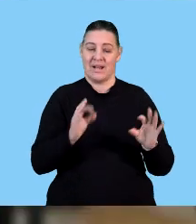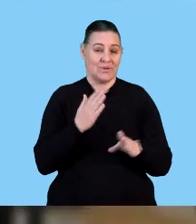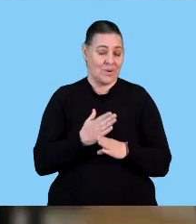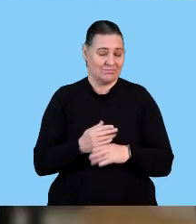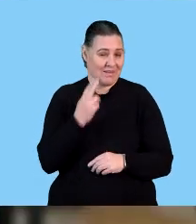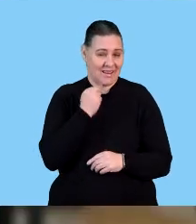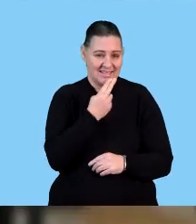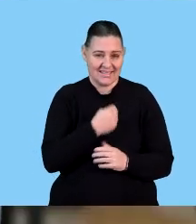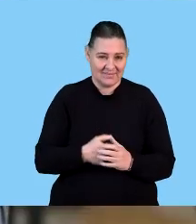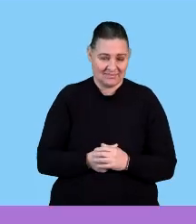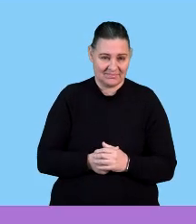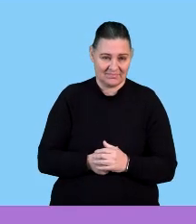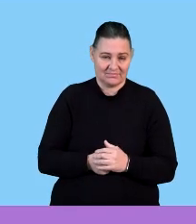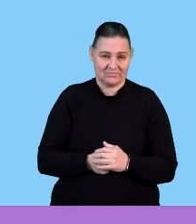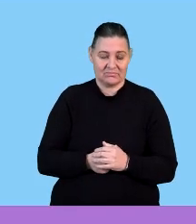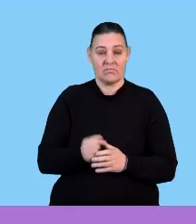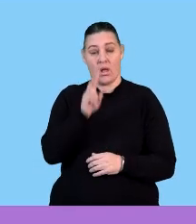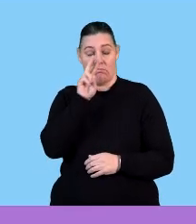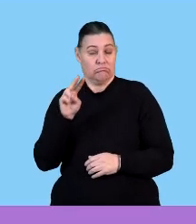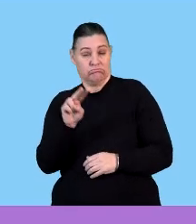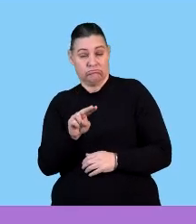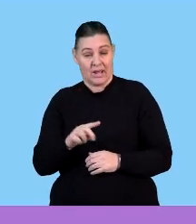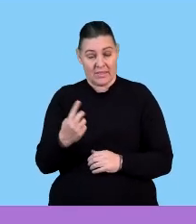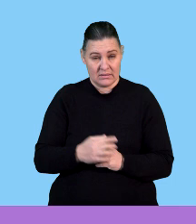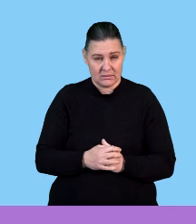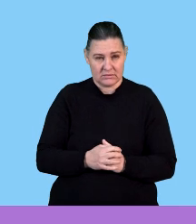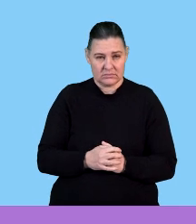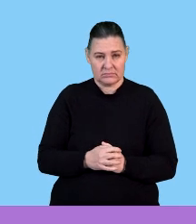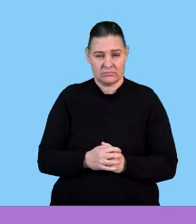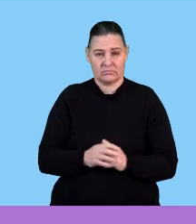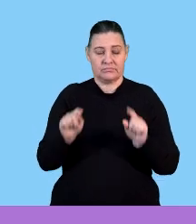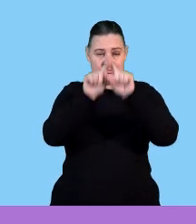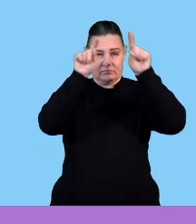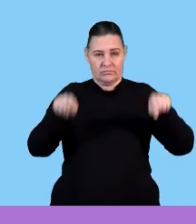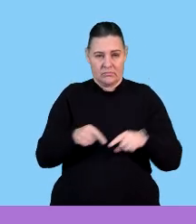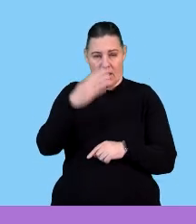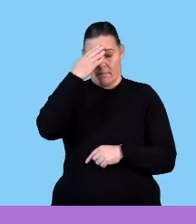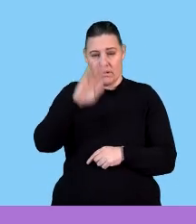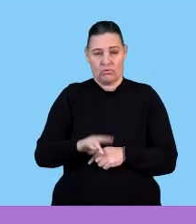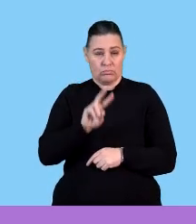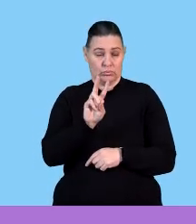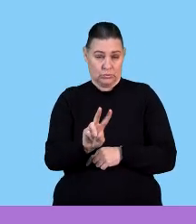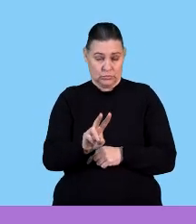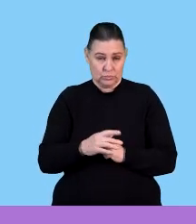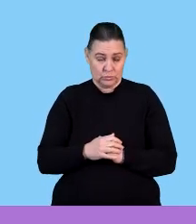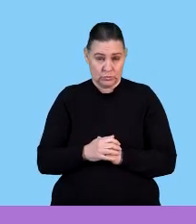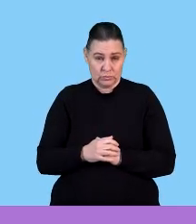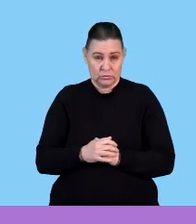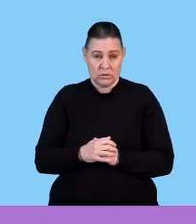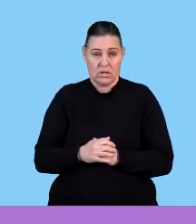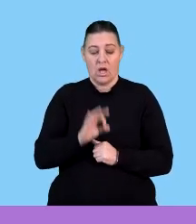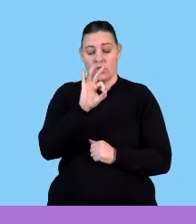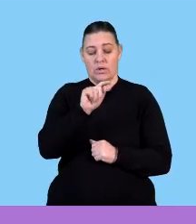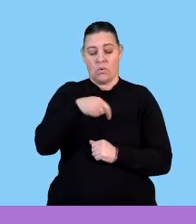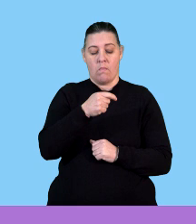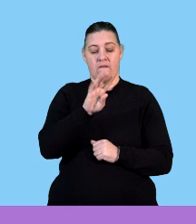Excellent work. Nice. Right, so let's look at this then. The outer dimensions of bedroom 2